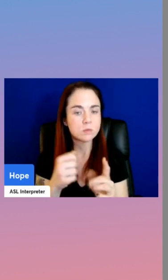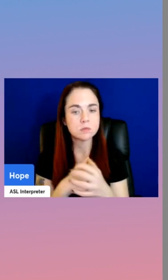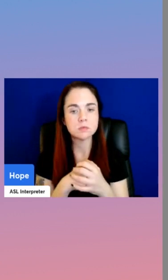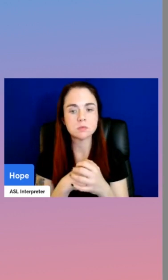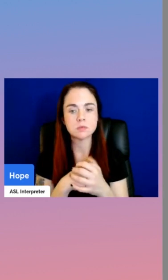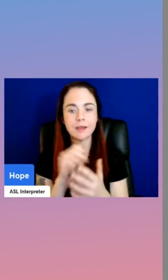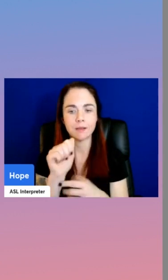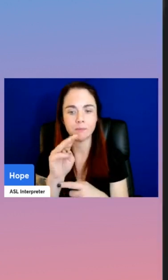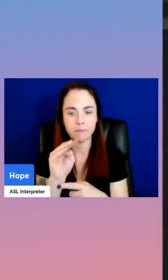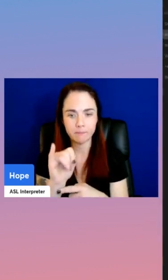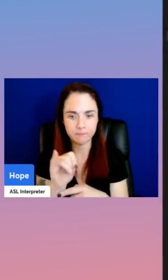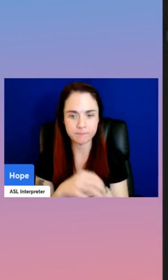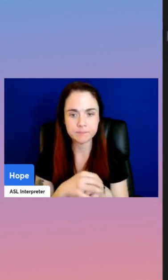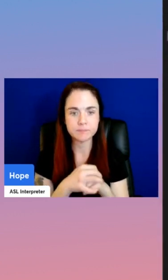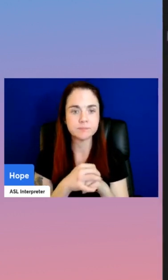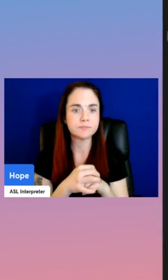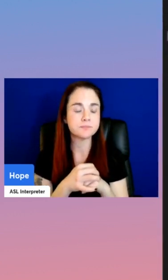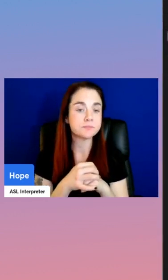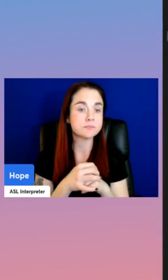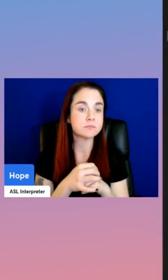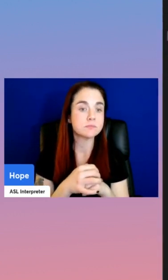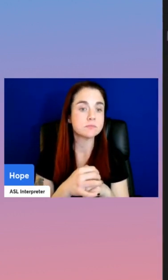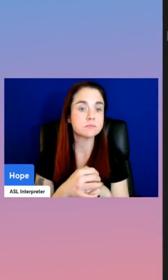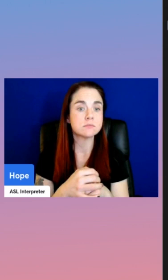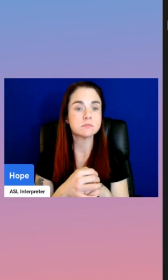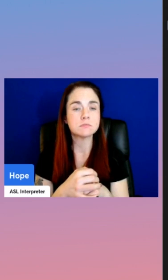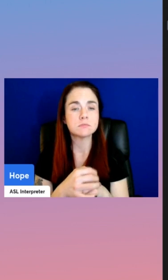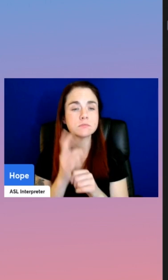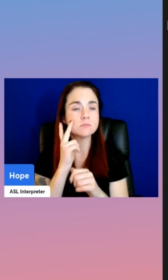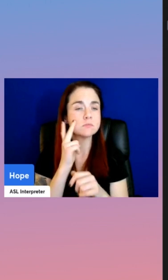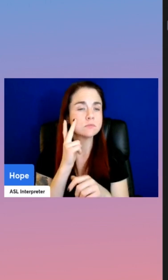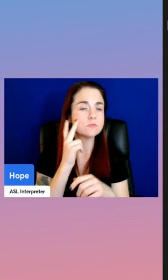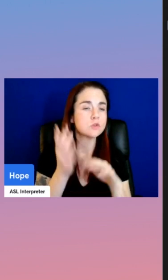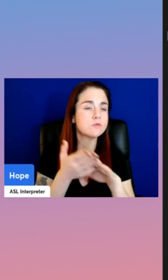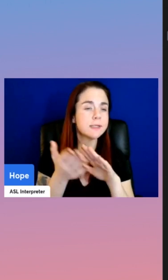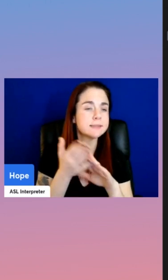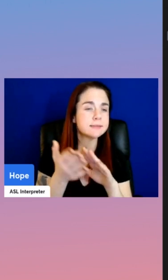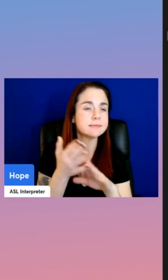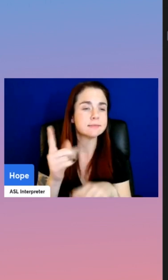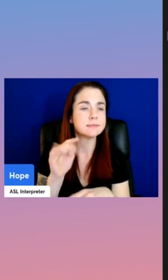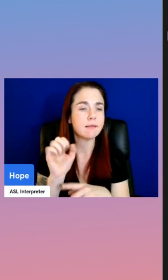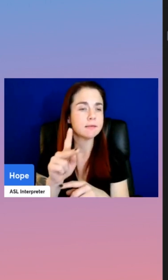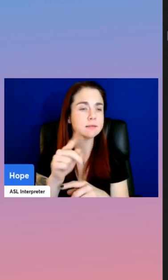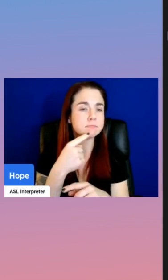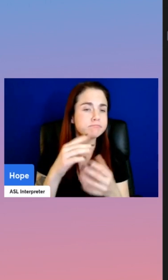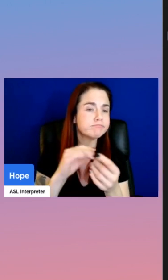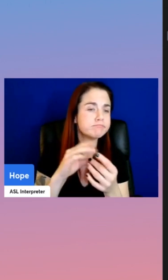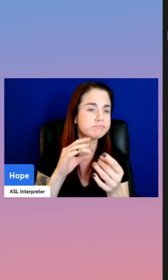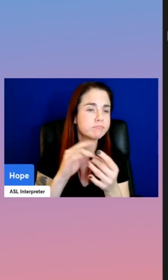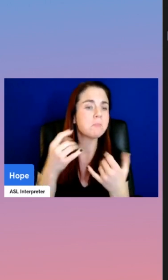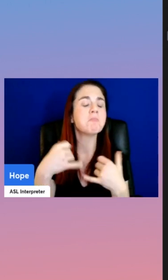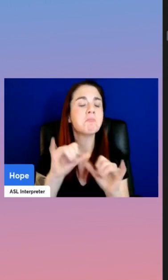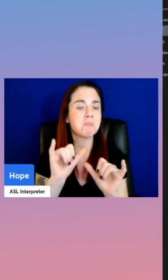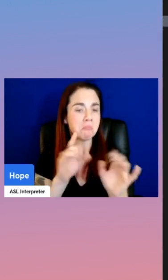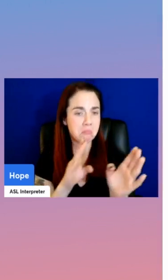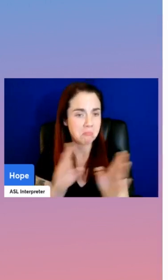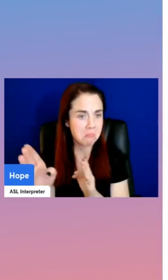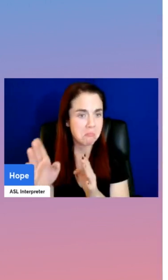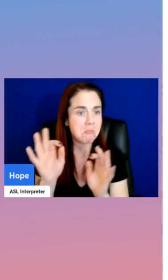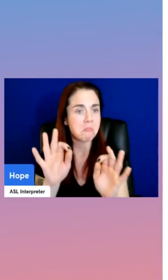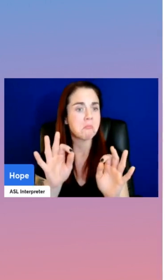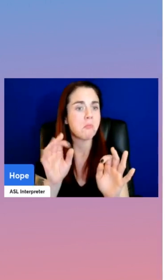AMI. And in this case, let's see what the run task says. So the plan is still consistent with